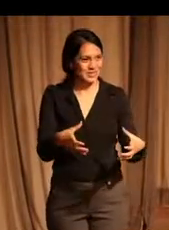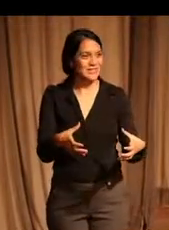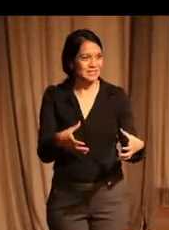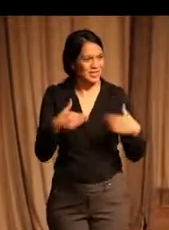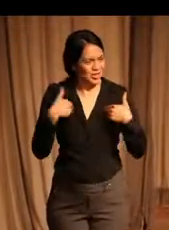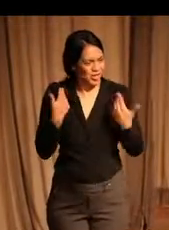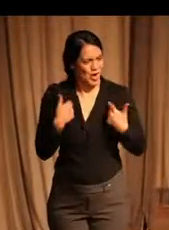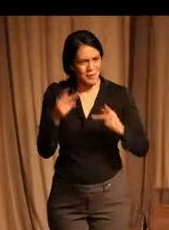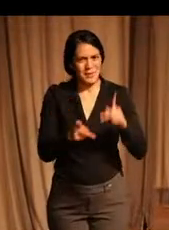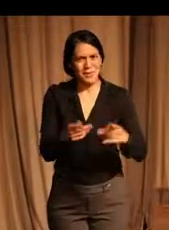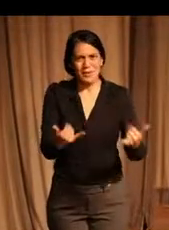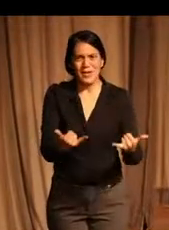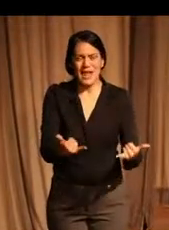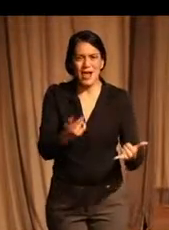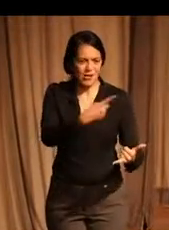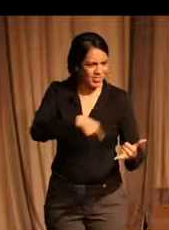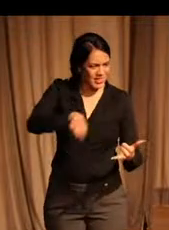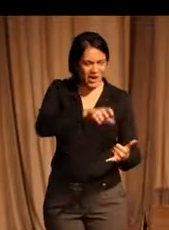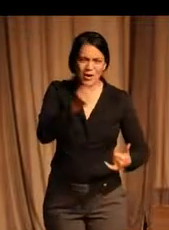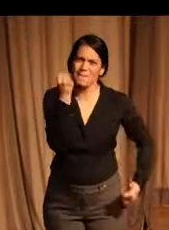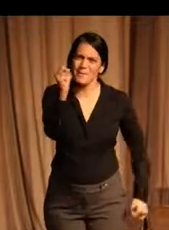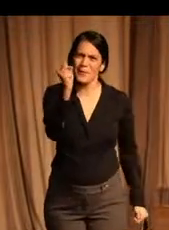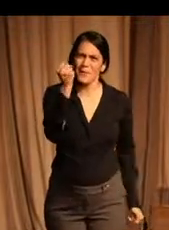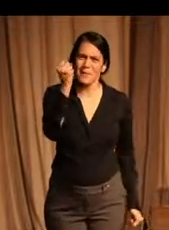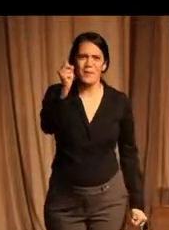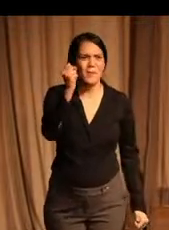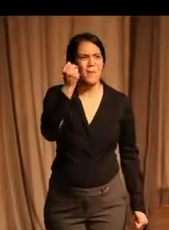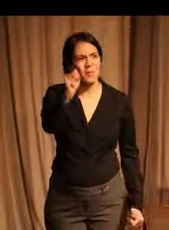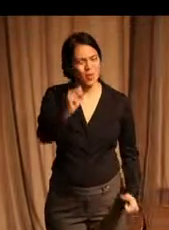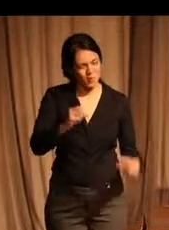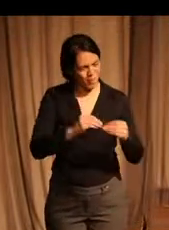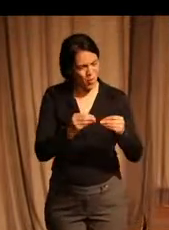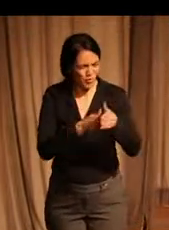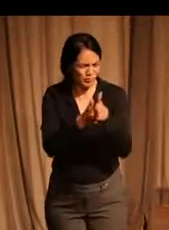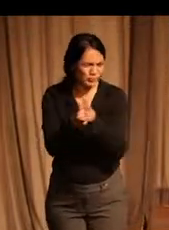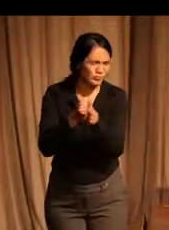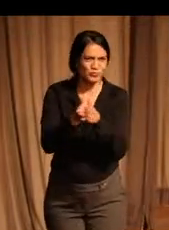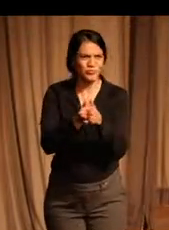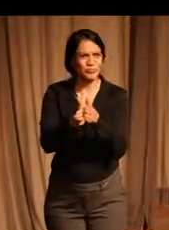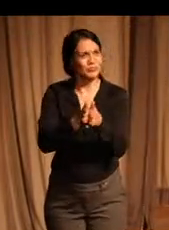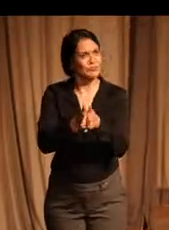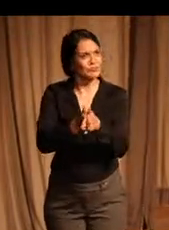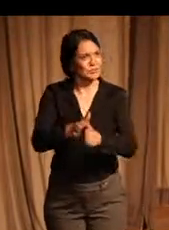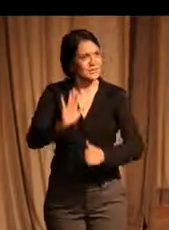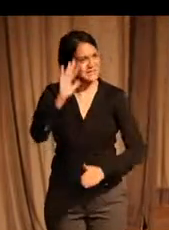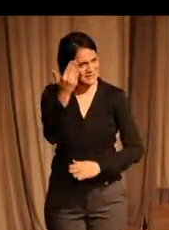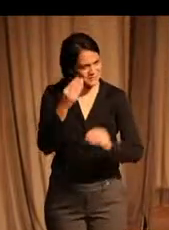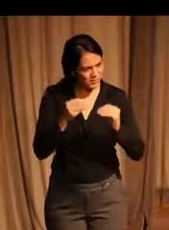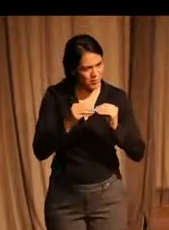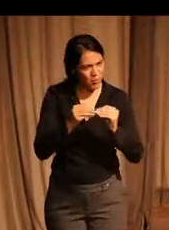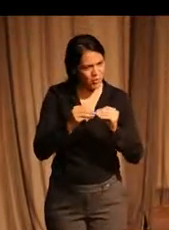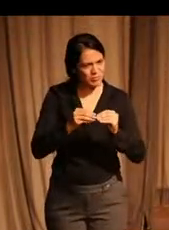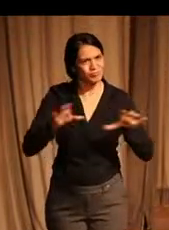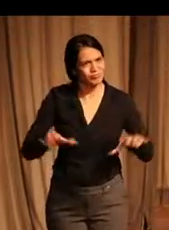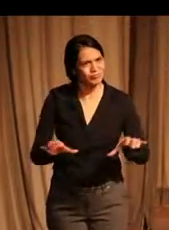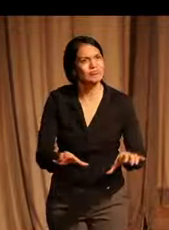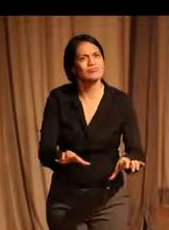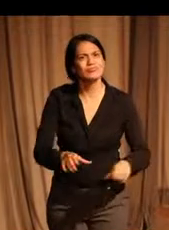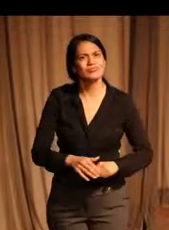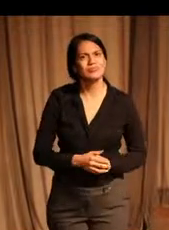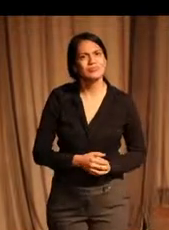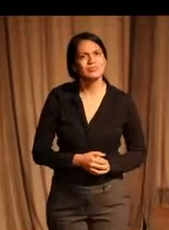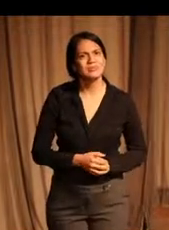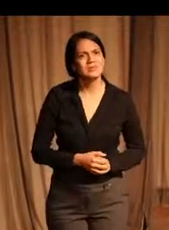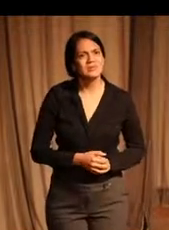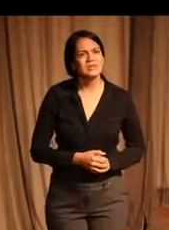will take this in their arms, you know, and make things better. But, you know, there is a lot